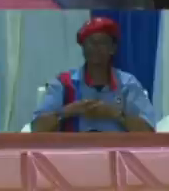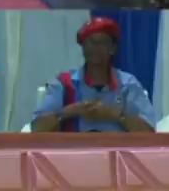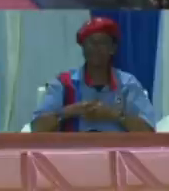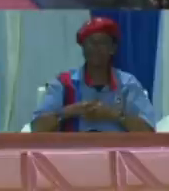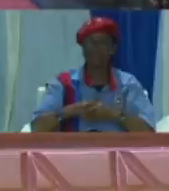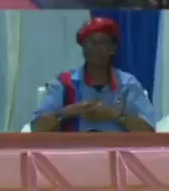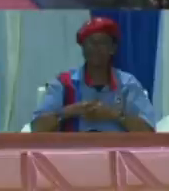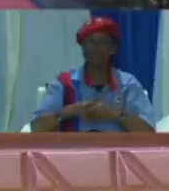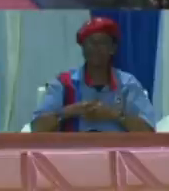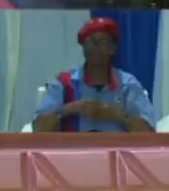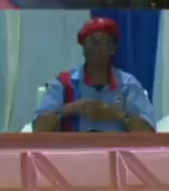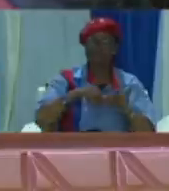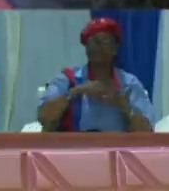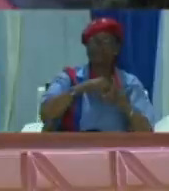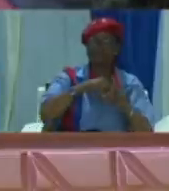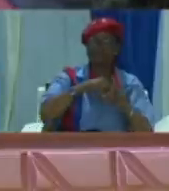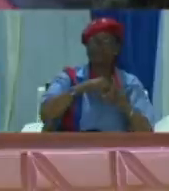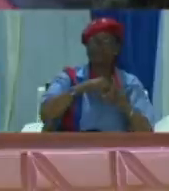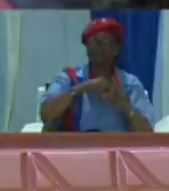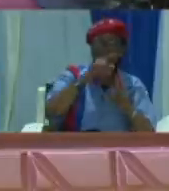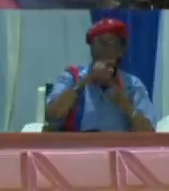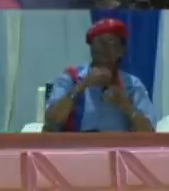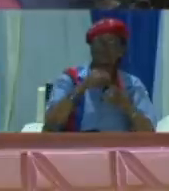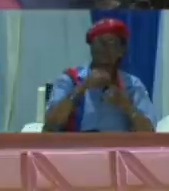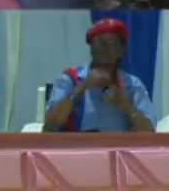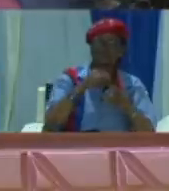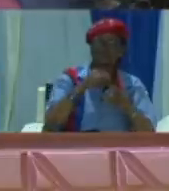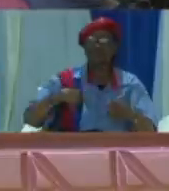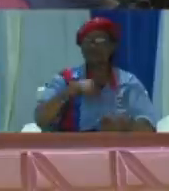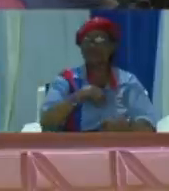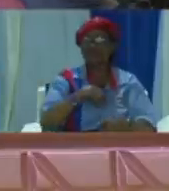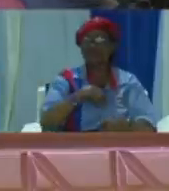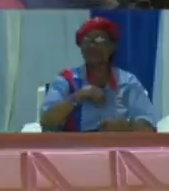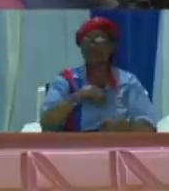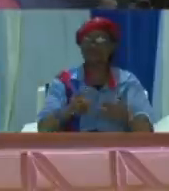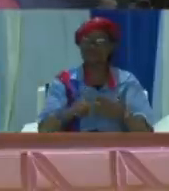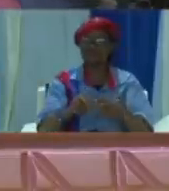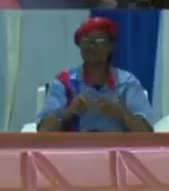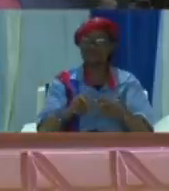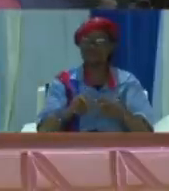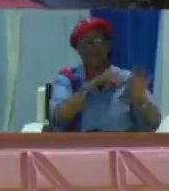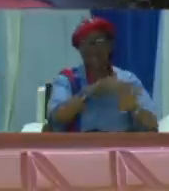Amen. Now, when we want to look at one or two examples very